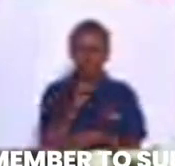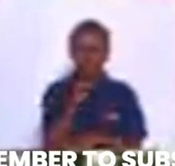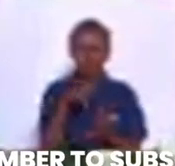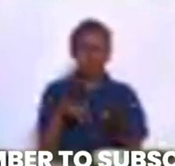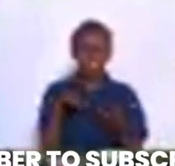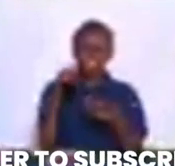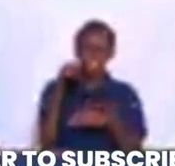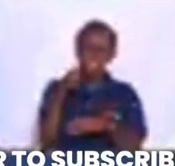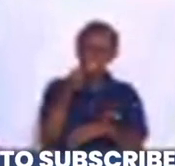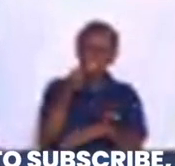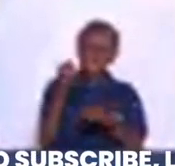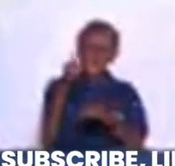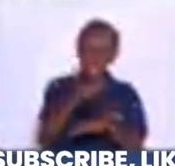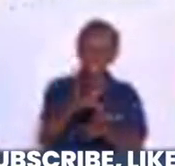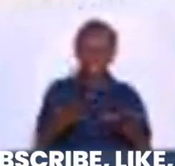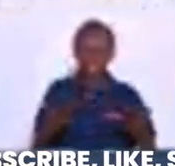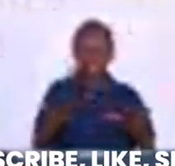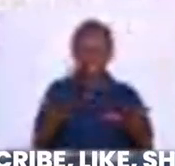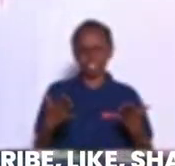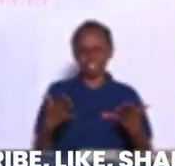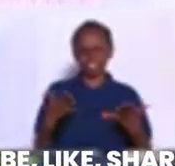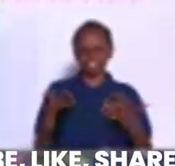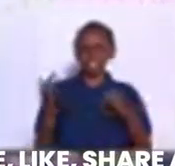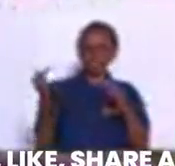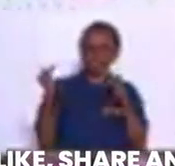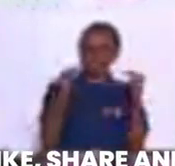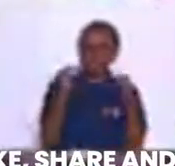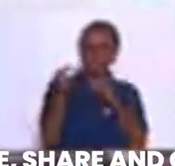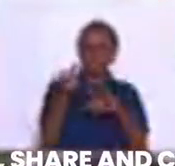say anything, criticize me.